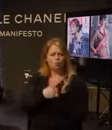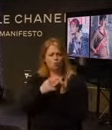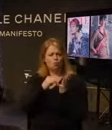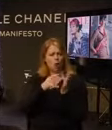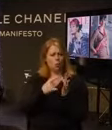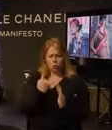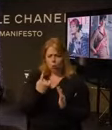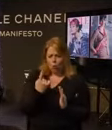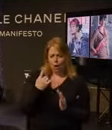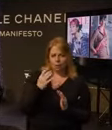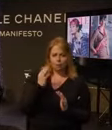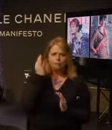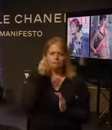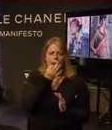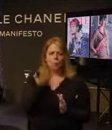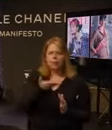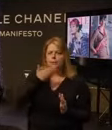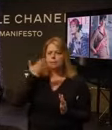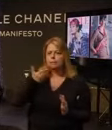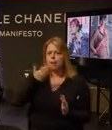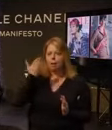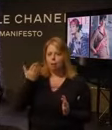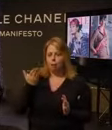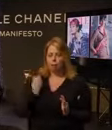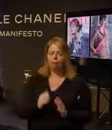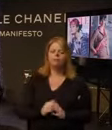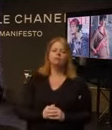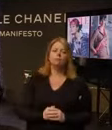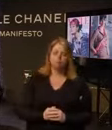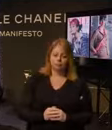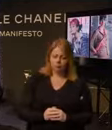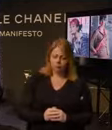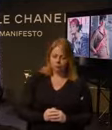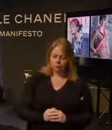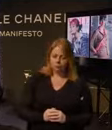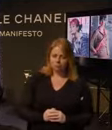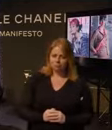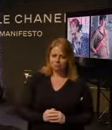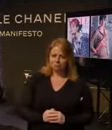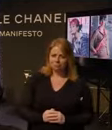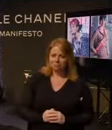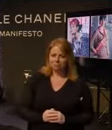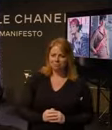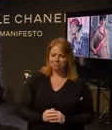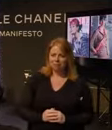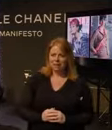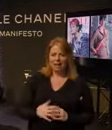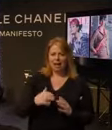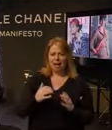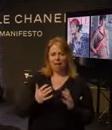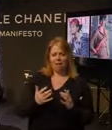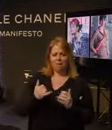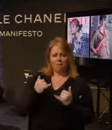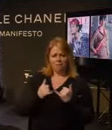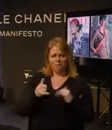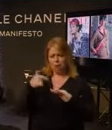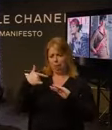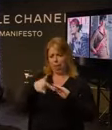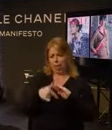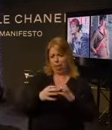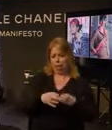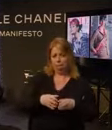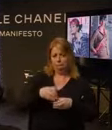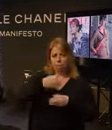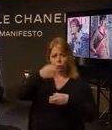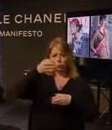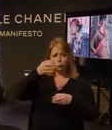singular idea of a woman smelling like a flower, basically. And they often had quite ornate bottles and kind of over-the-top